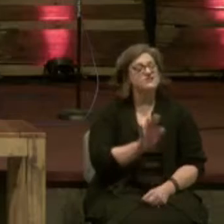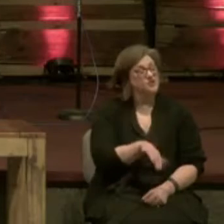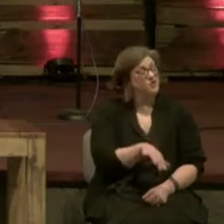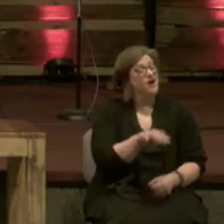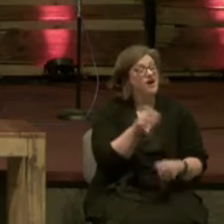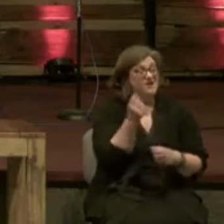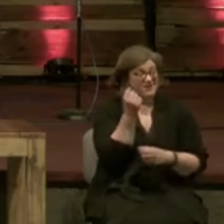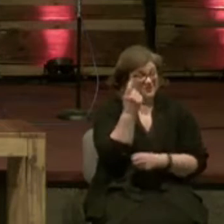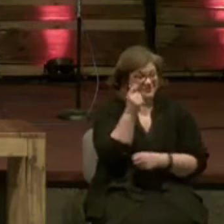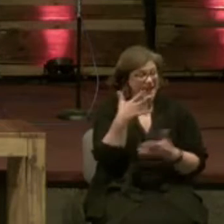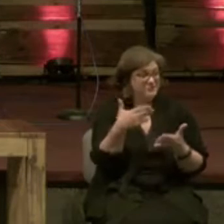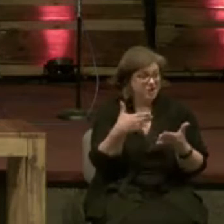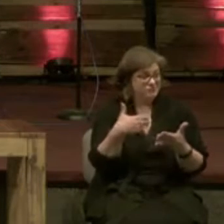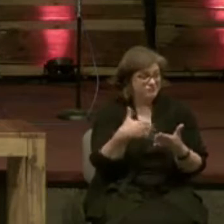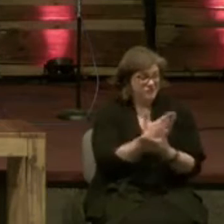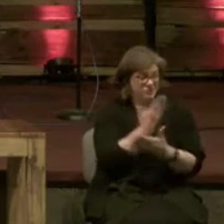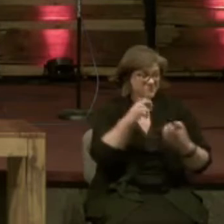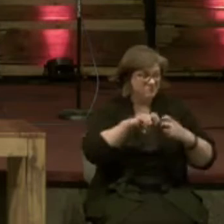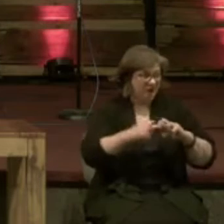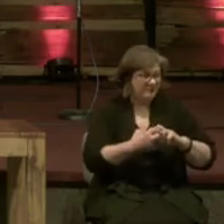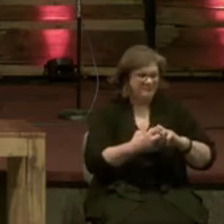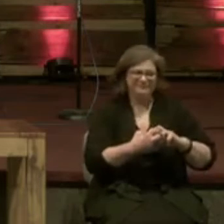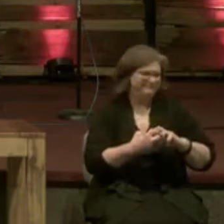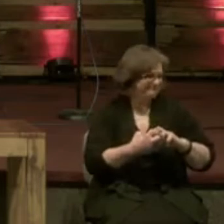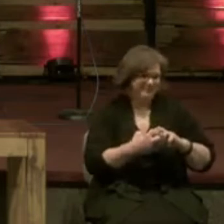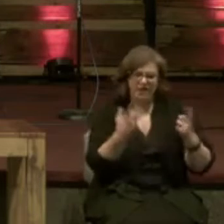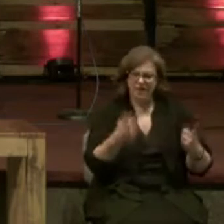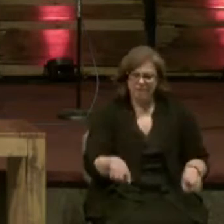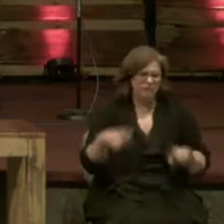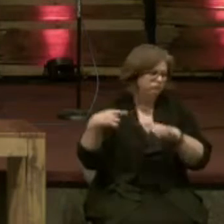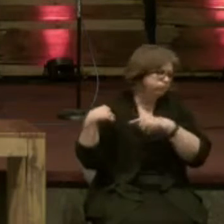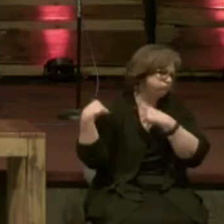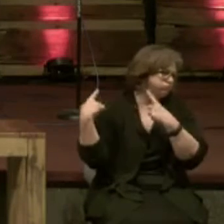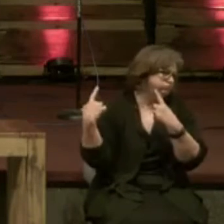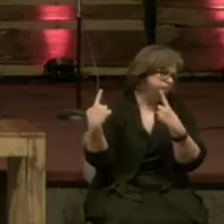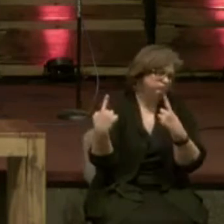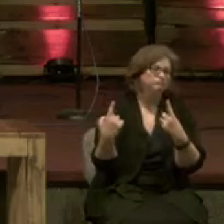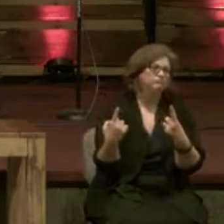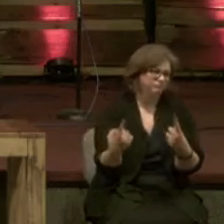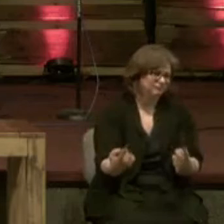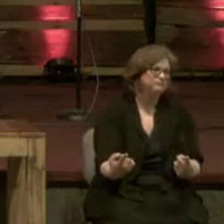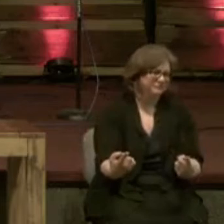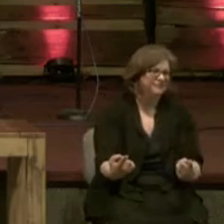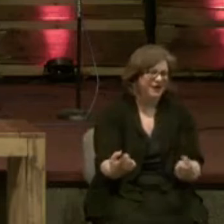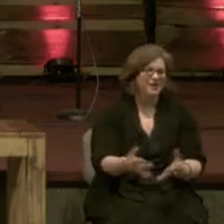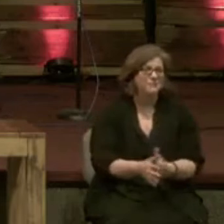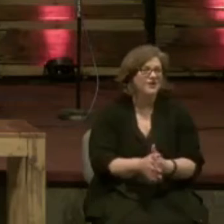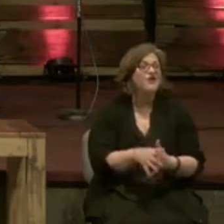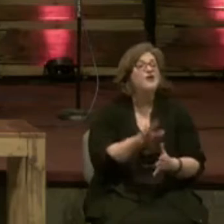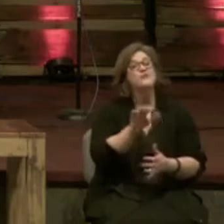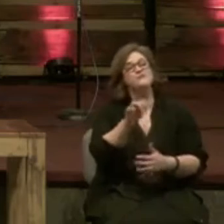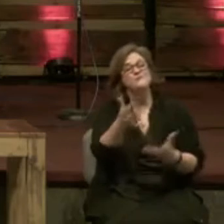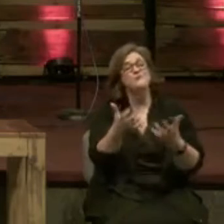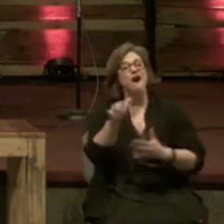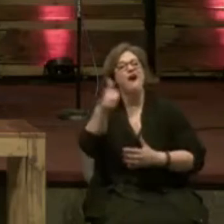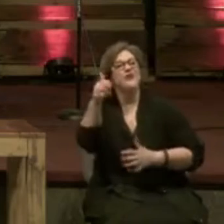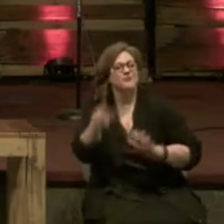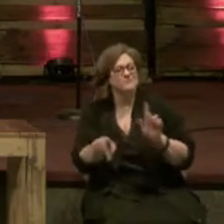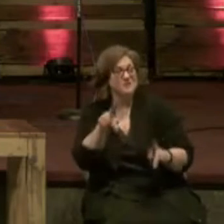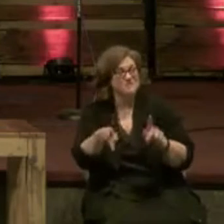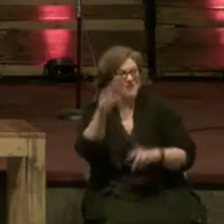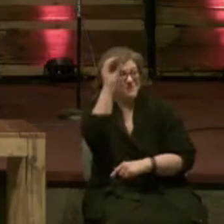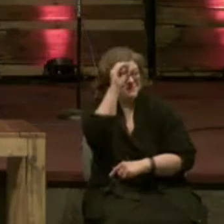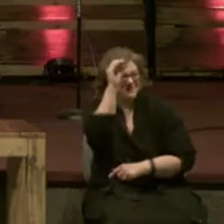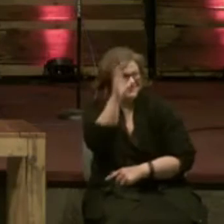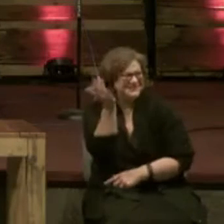This overcrowdedness is not a new problem. It's a problem that's been going on for a long time. And it's a problem that we can even see in the Christmas